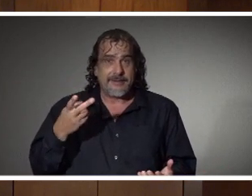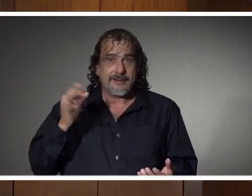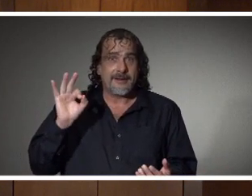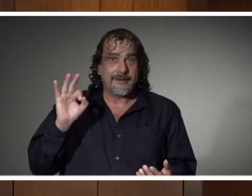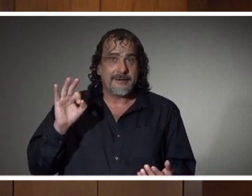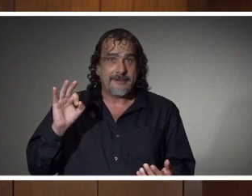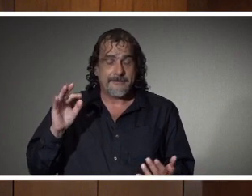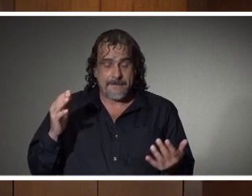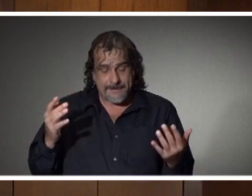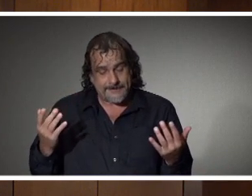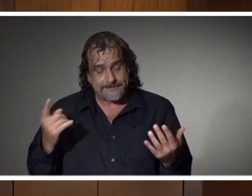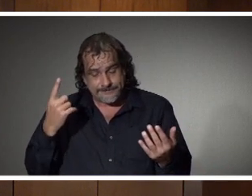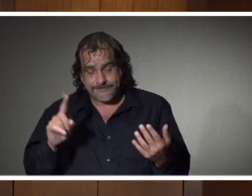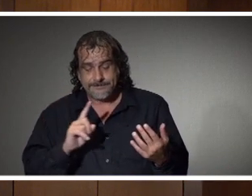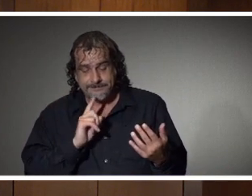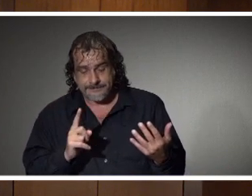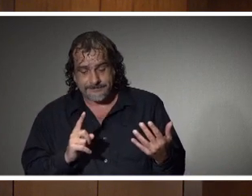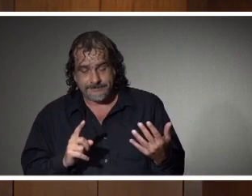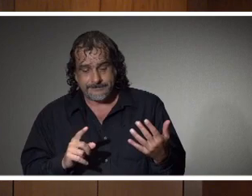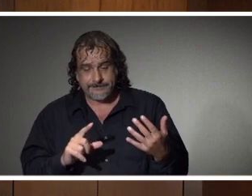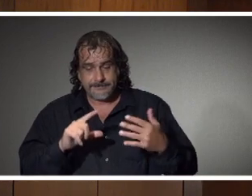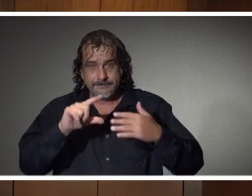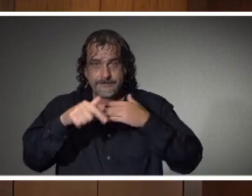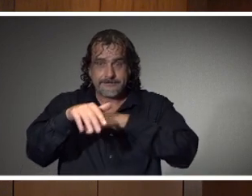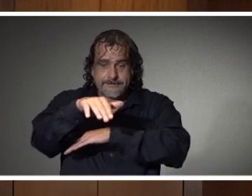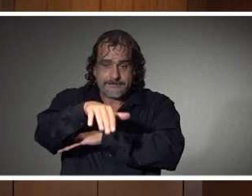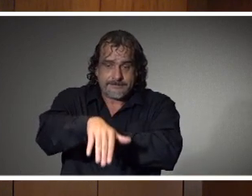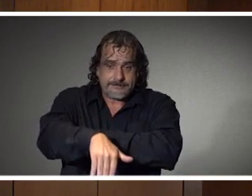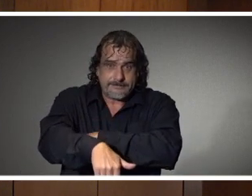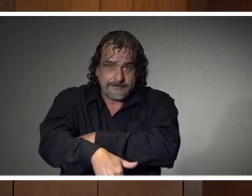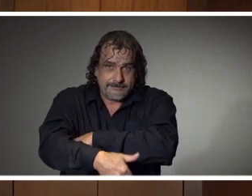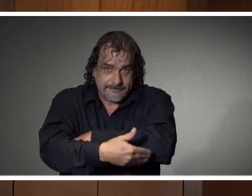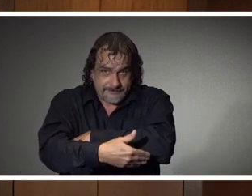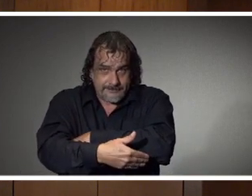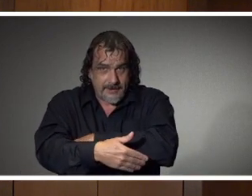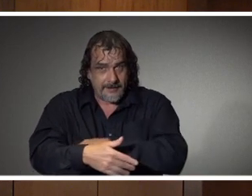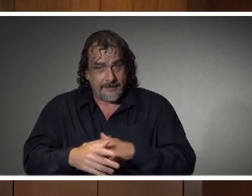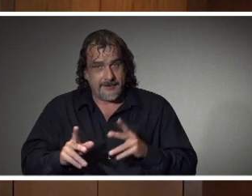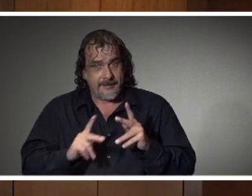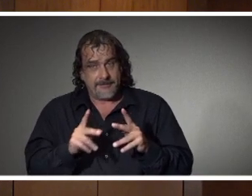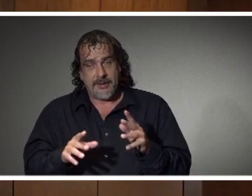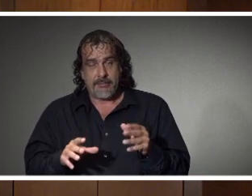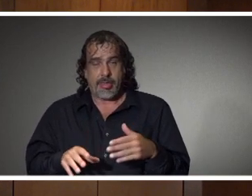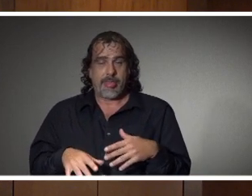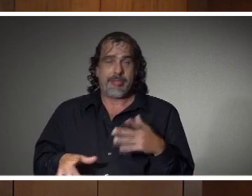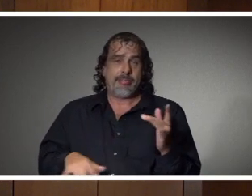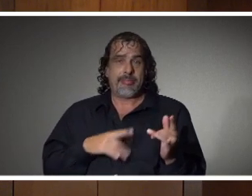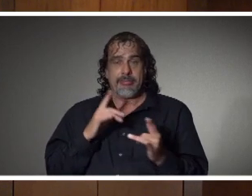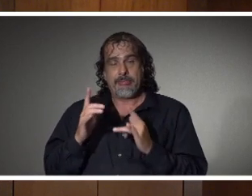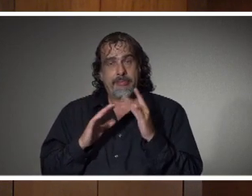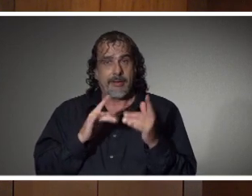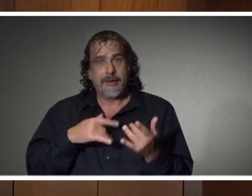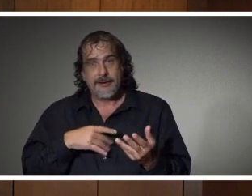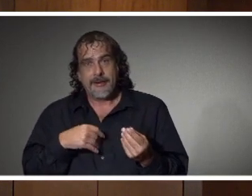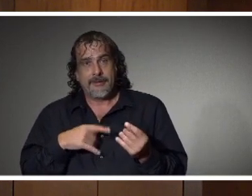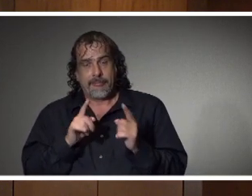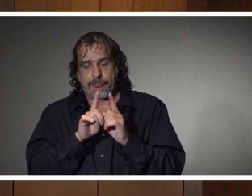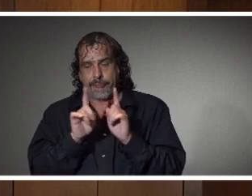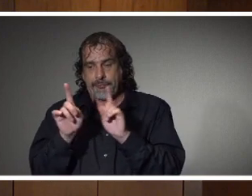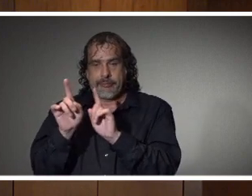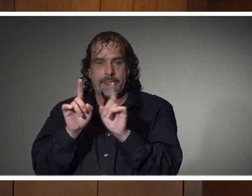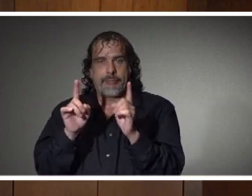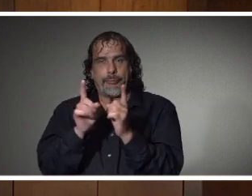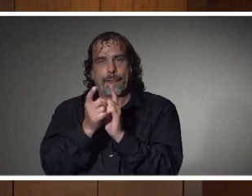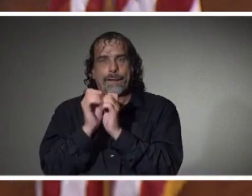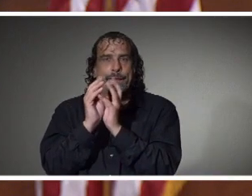certainly the later it is in the evening, it certainly leads to less and less social distancing and